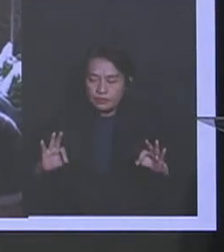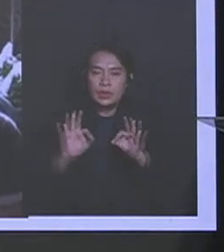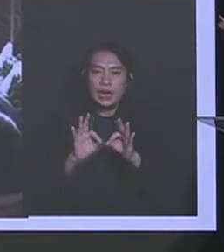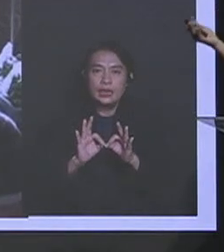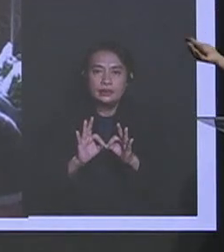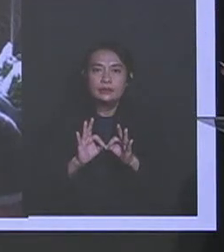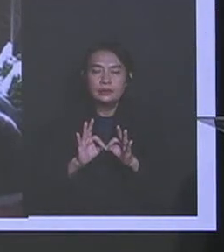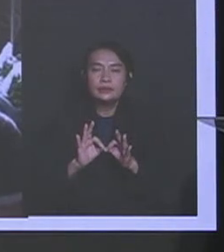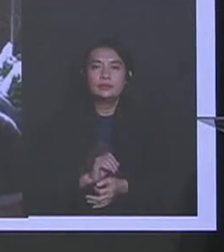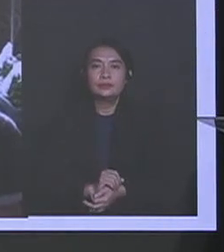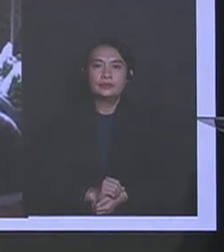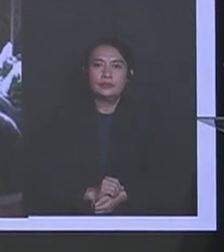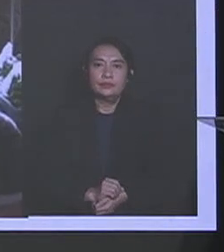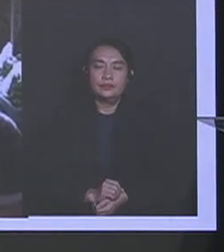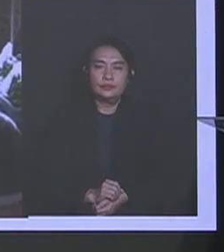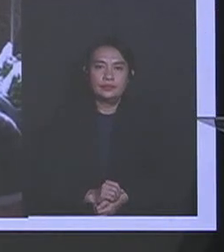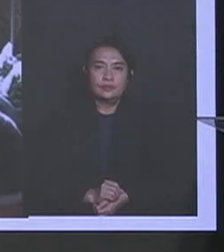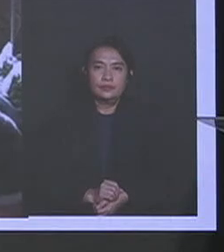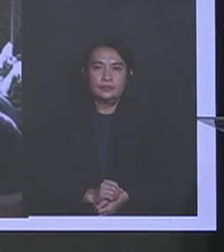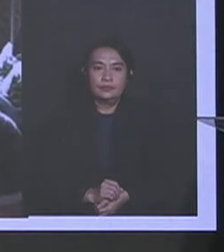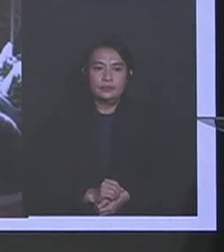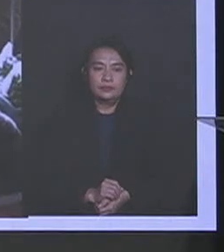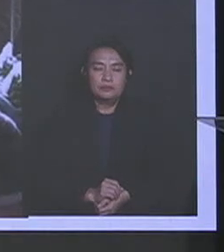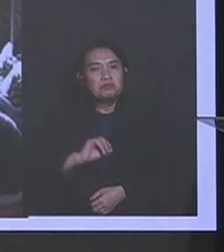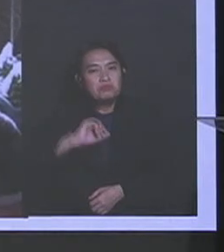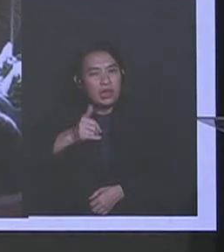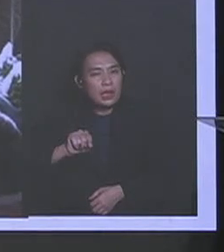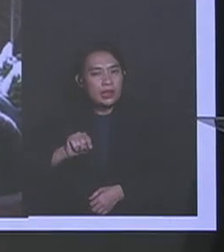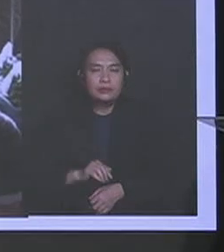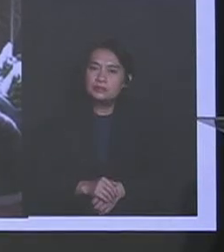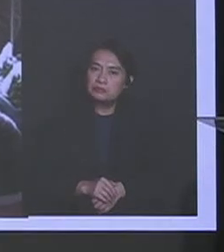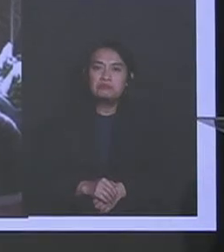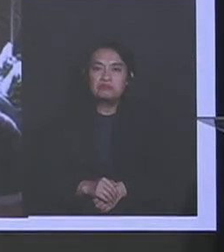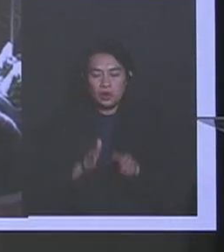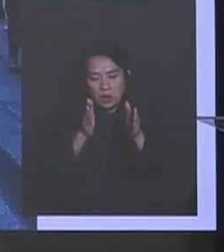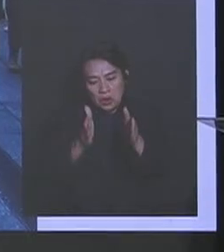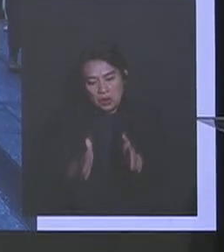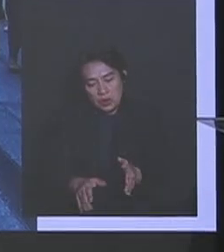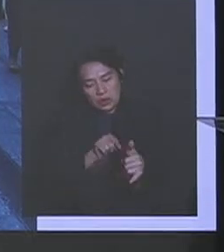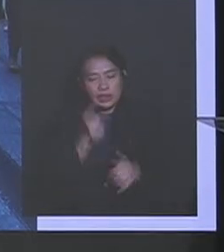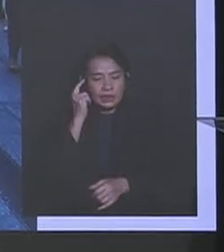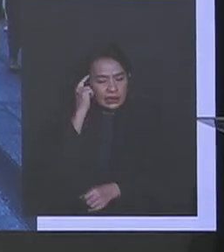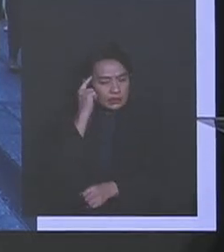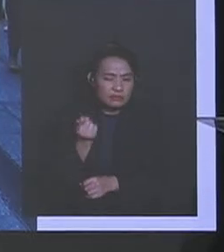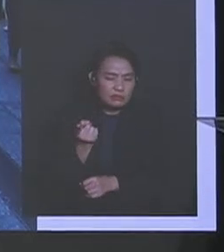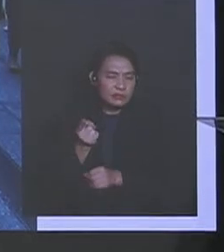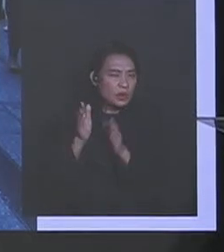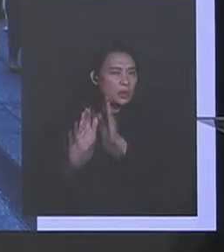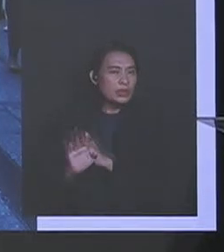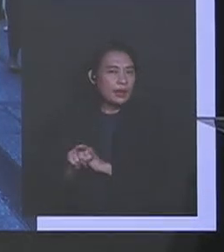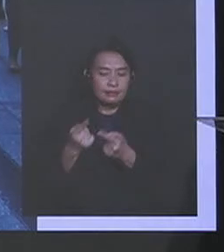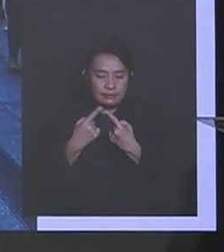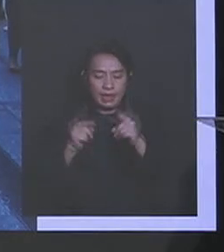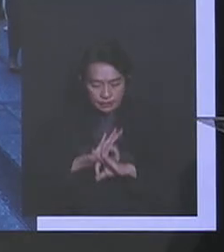about non-human inhabitants of the city, but it's really about people. And it's about seeing the